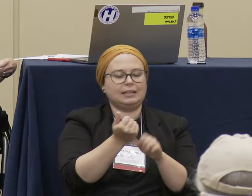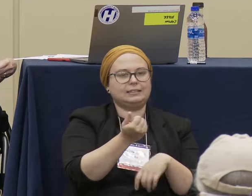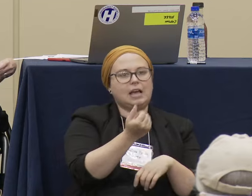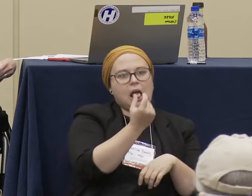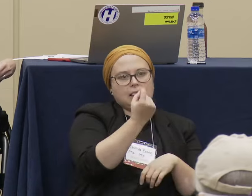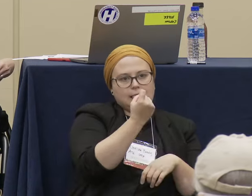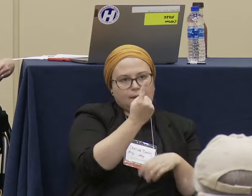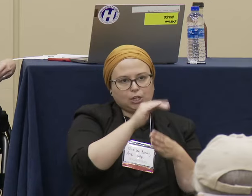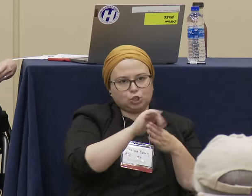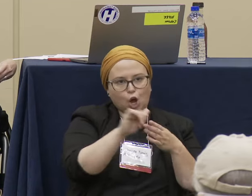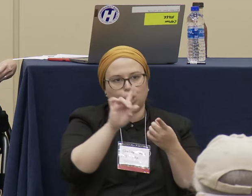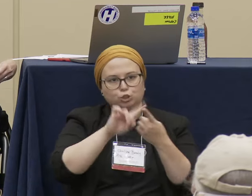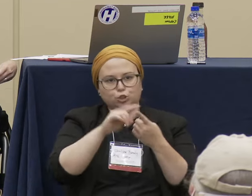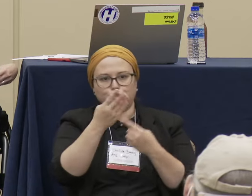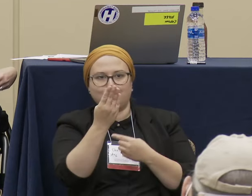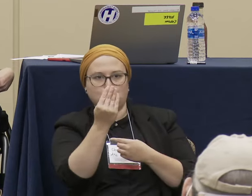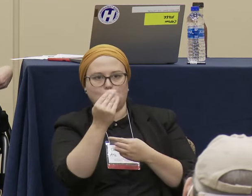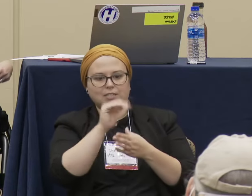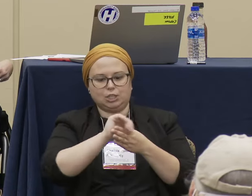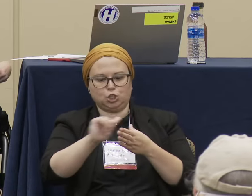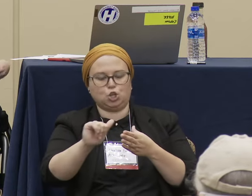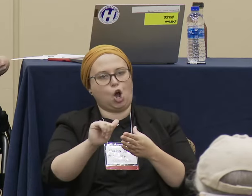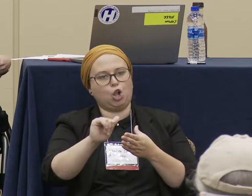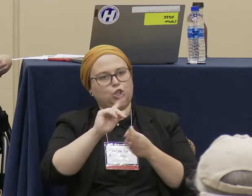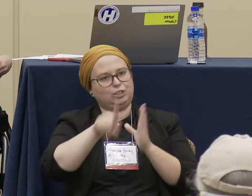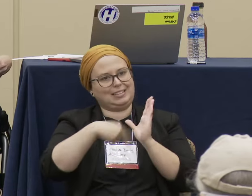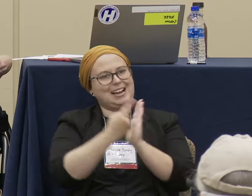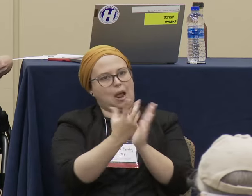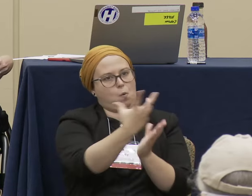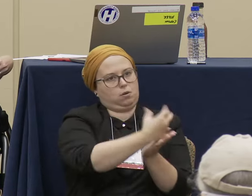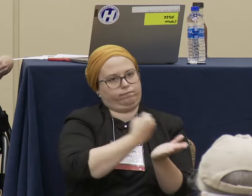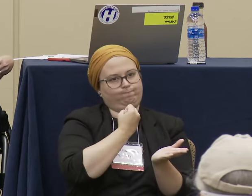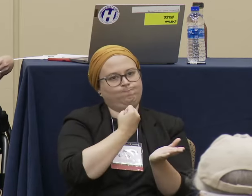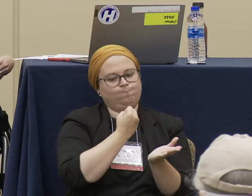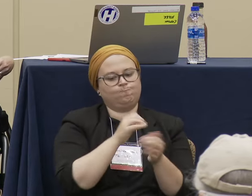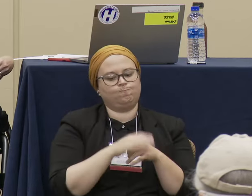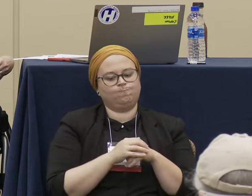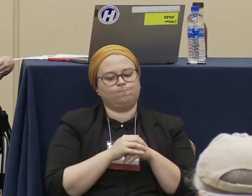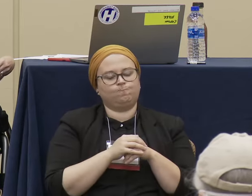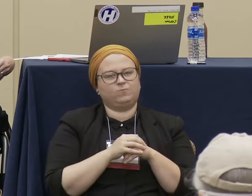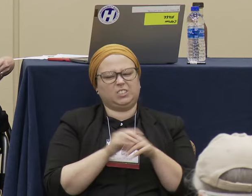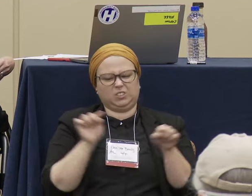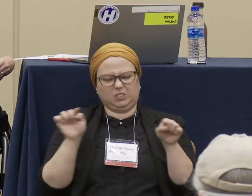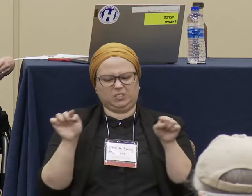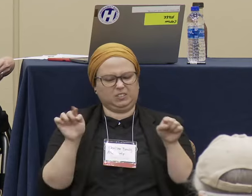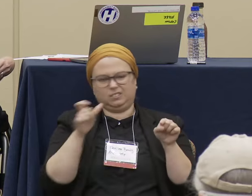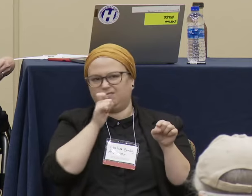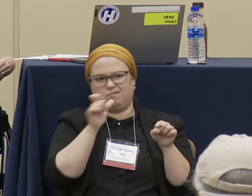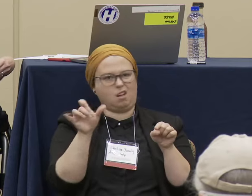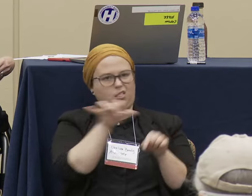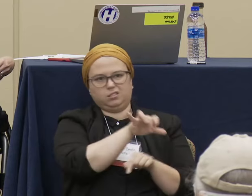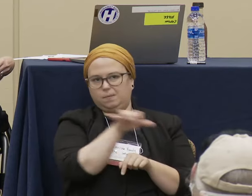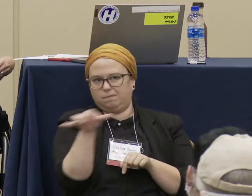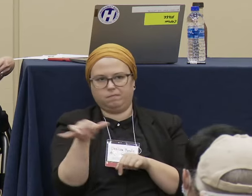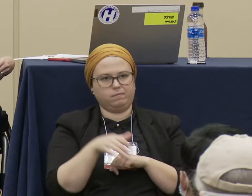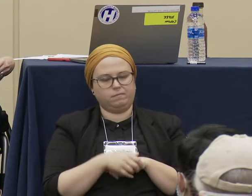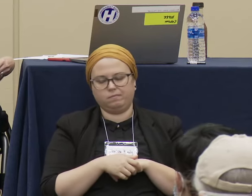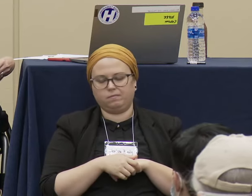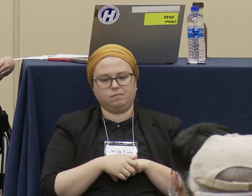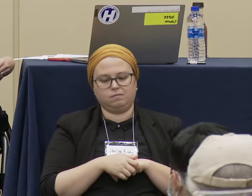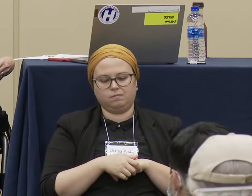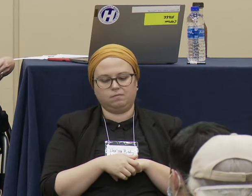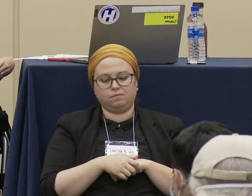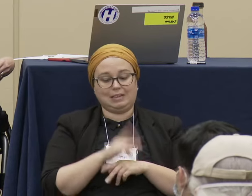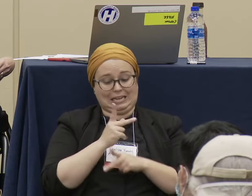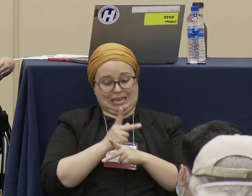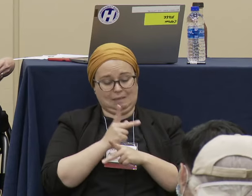hour. So this is not the same. The stakes are not the same in these two facilities. The benefit for